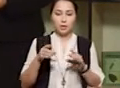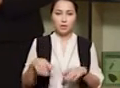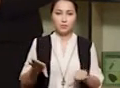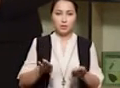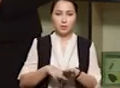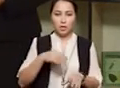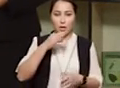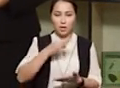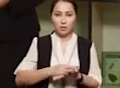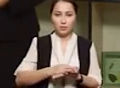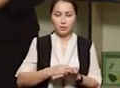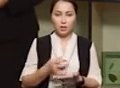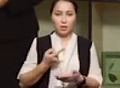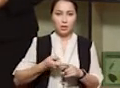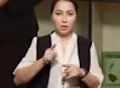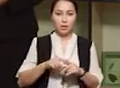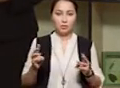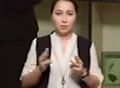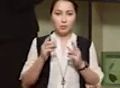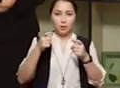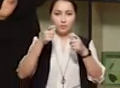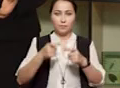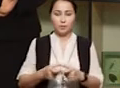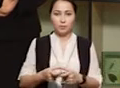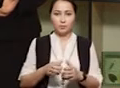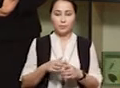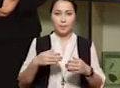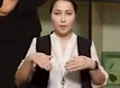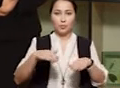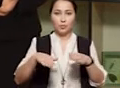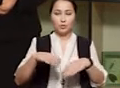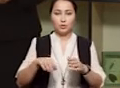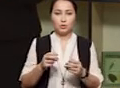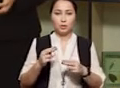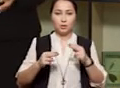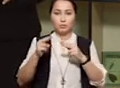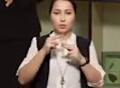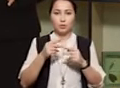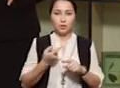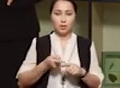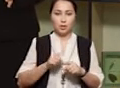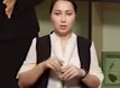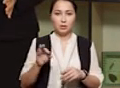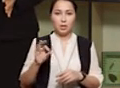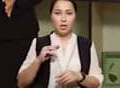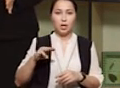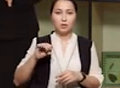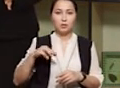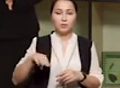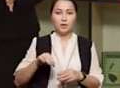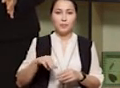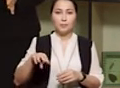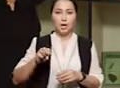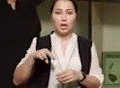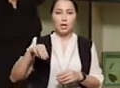Bu tajriba vakuumda bajarildi. Vakuum esa bo'shliqdan iborat. Demak, atom va molekulalar